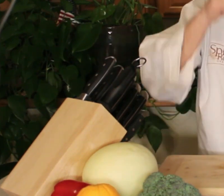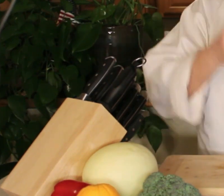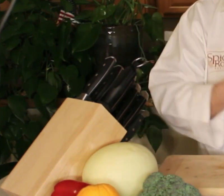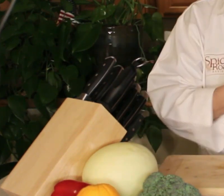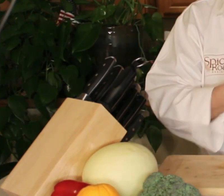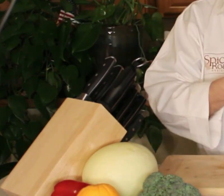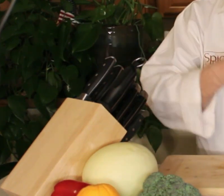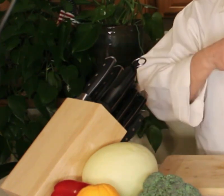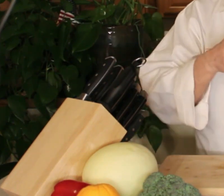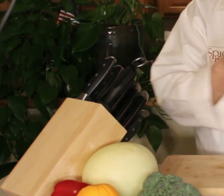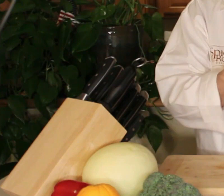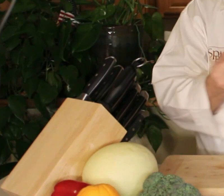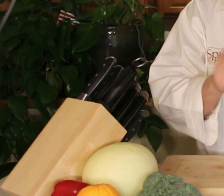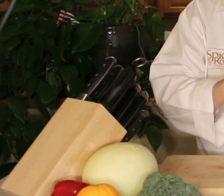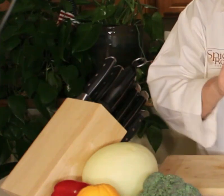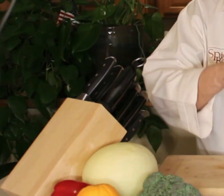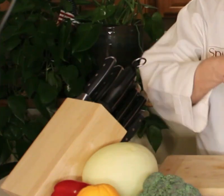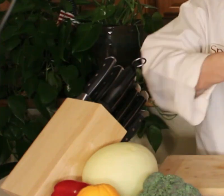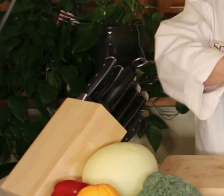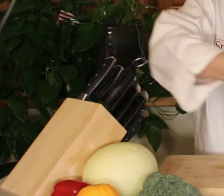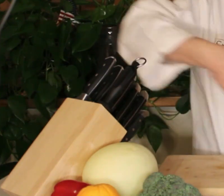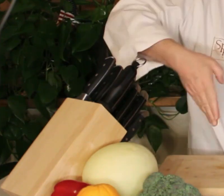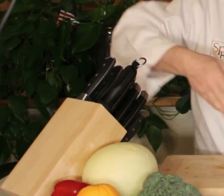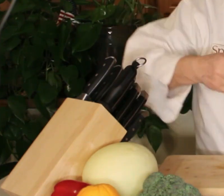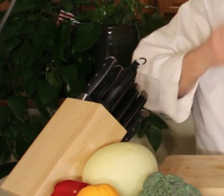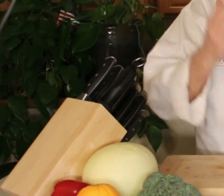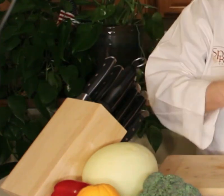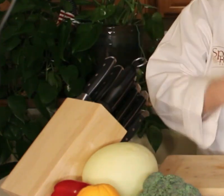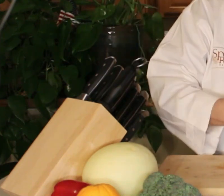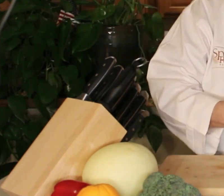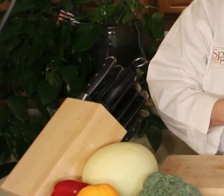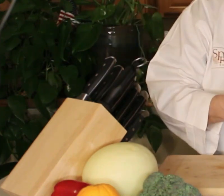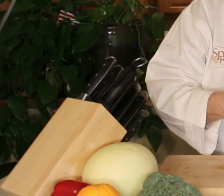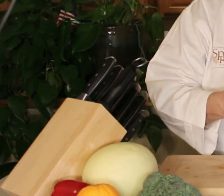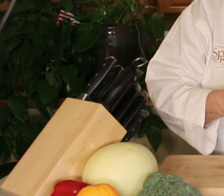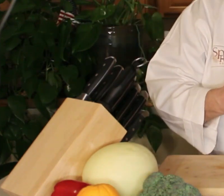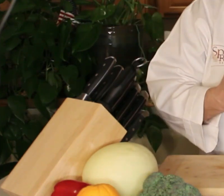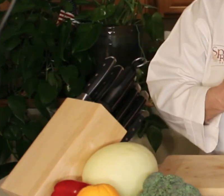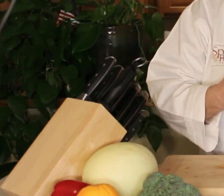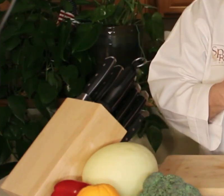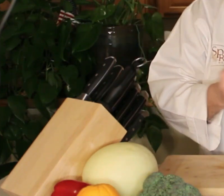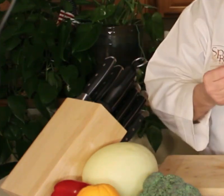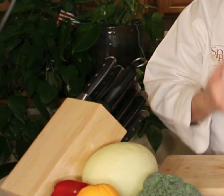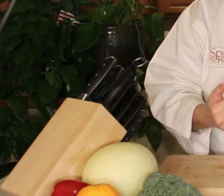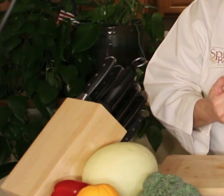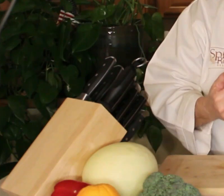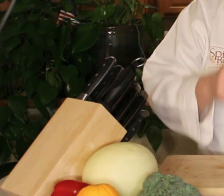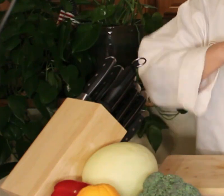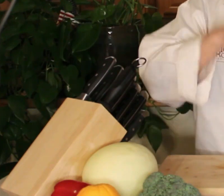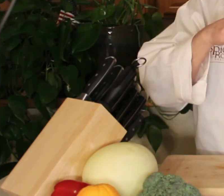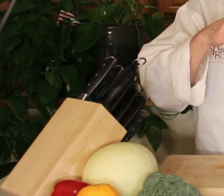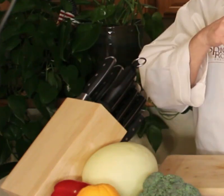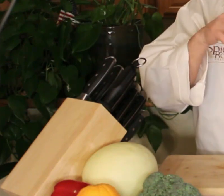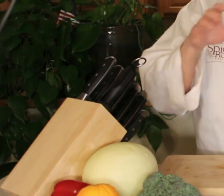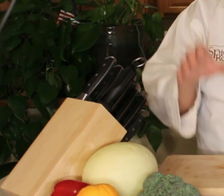Now recently you just learned about knife techniques and how to slice and dice.